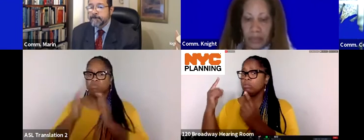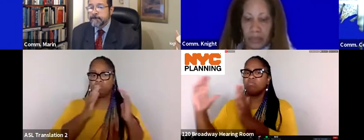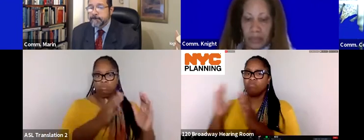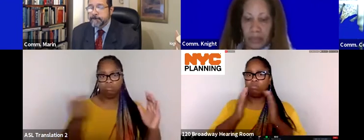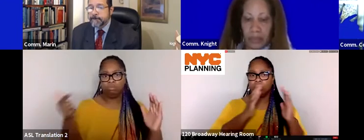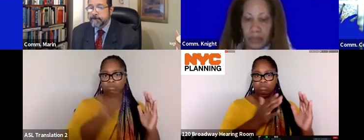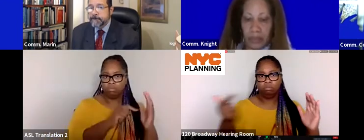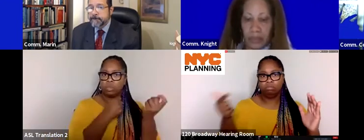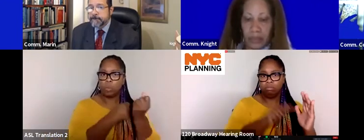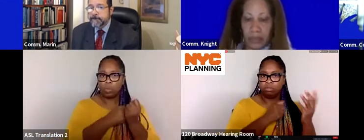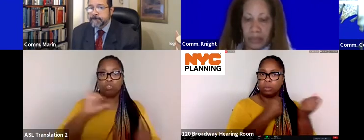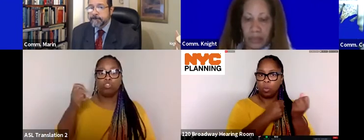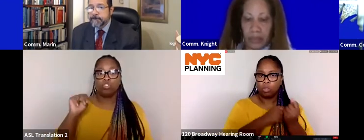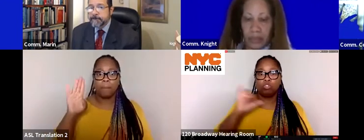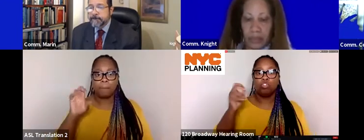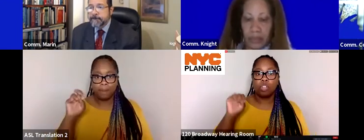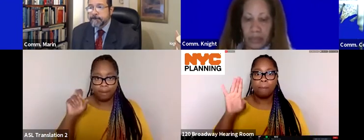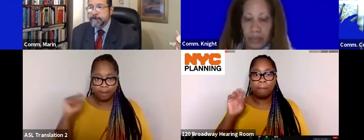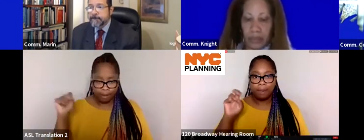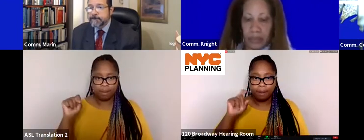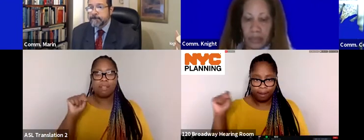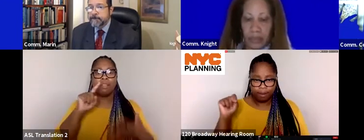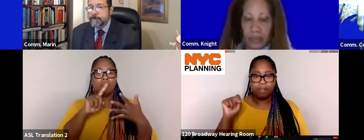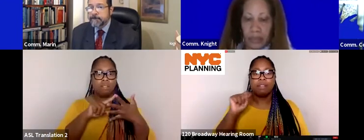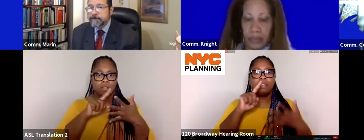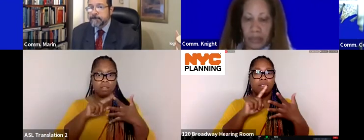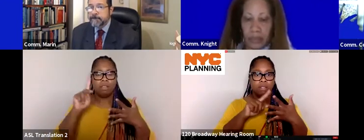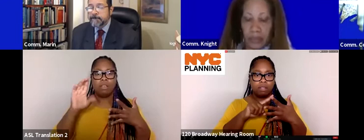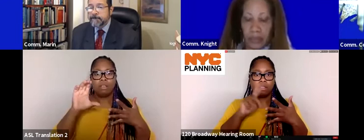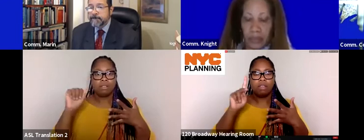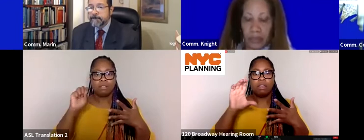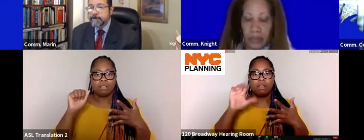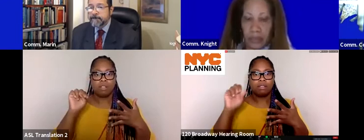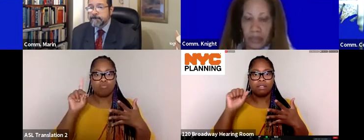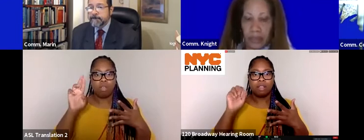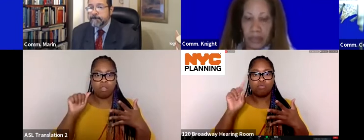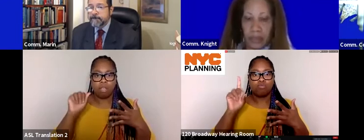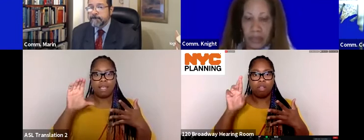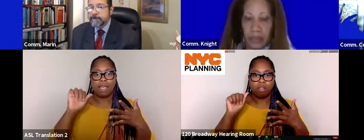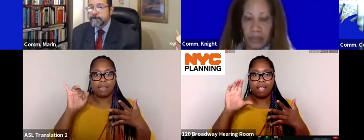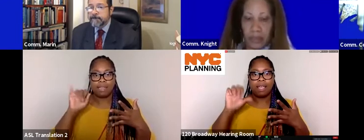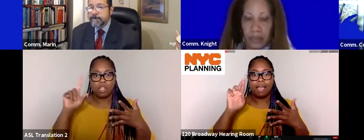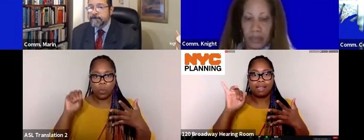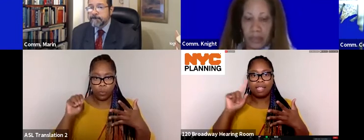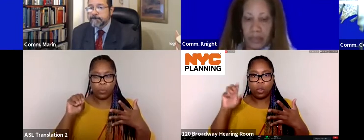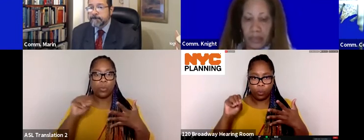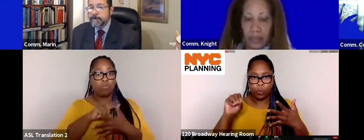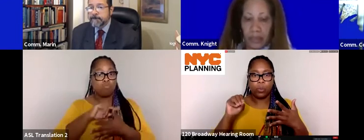Mr. John Bennett, who will be followed by Ms. Cassandra Carrillo. John